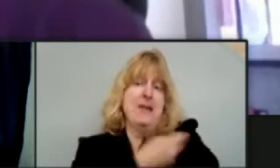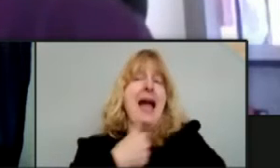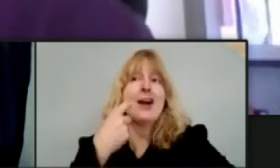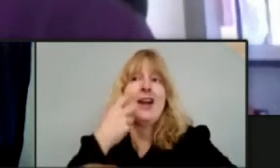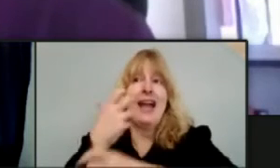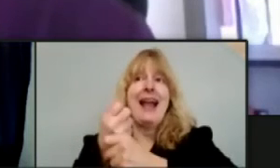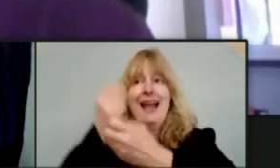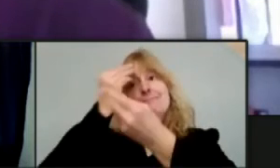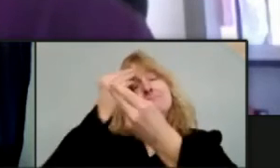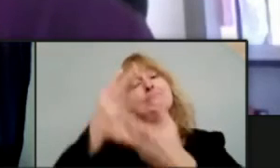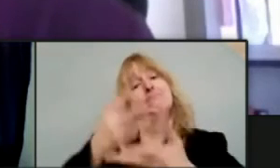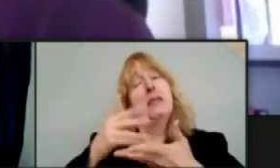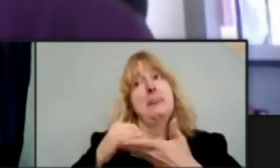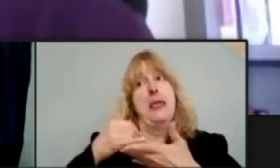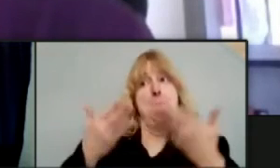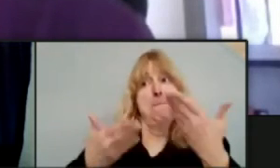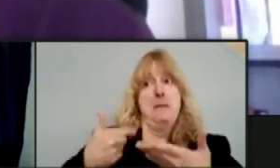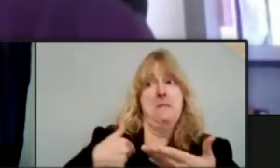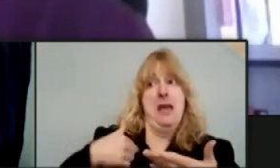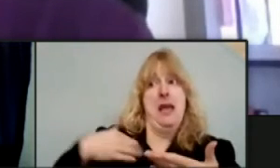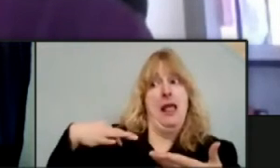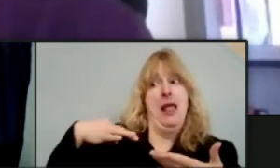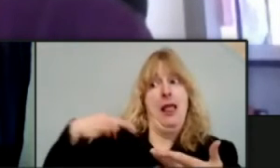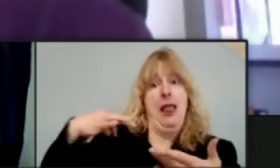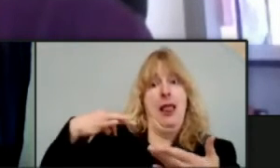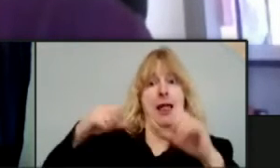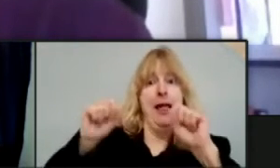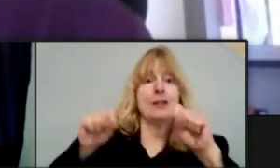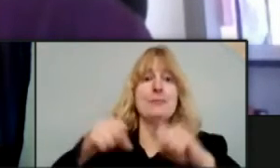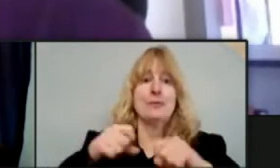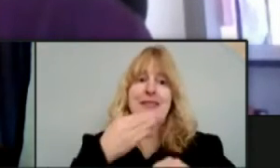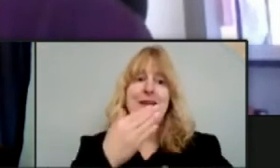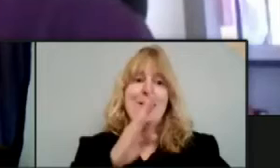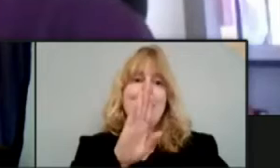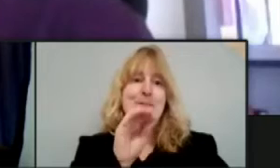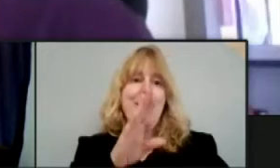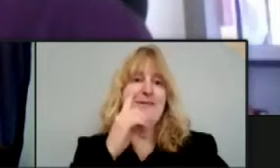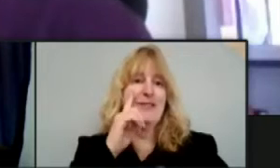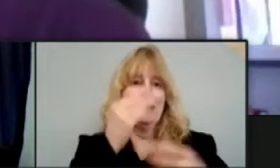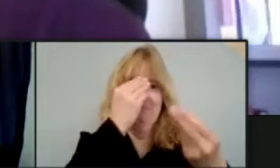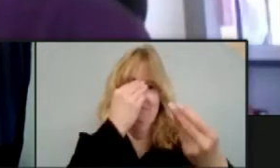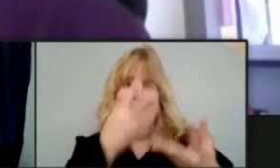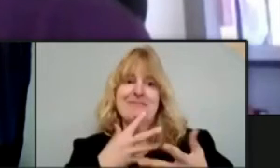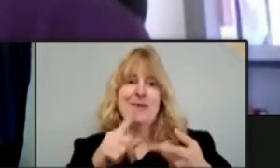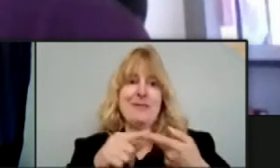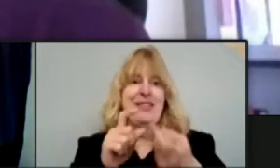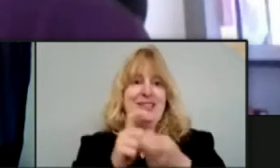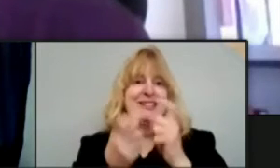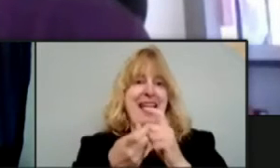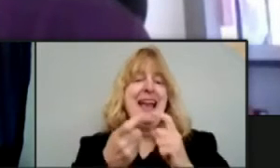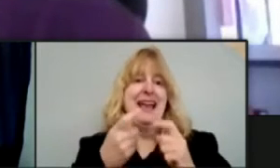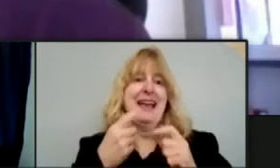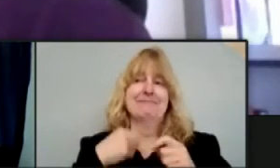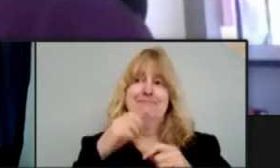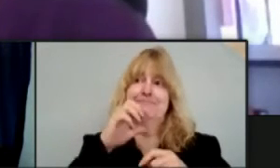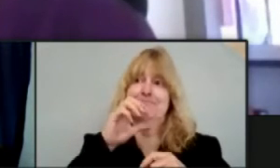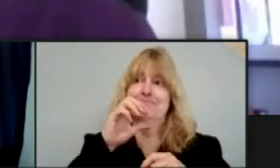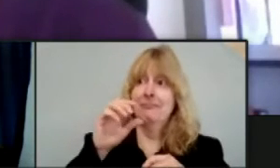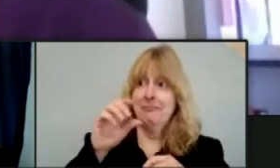you, Bob, for telling us about this change, because I was surprised that I had the